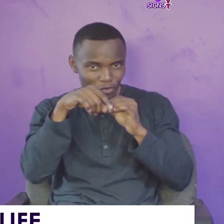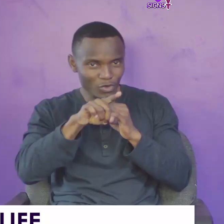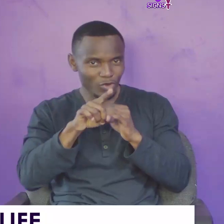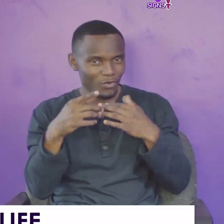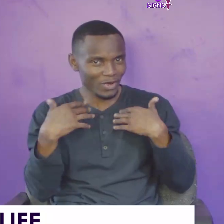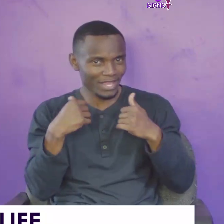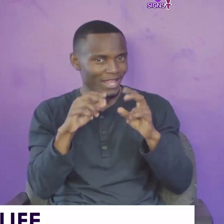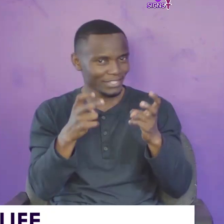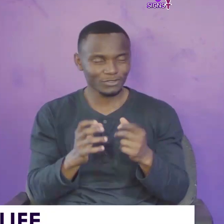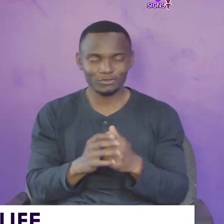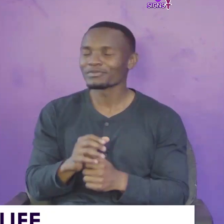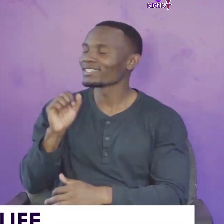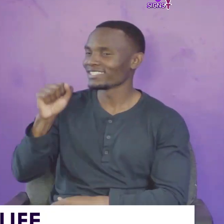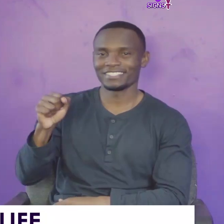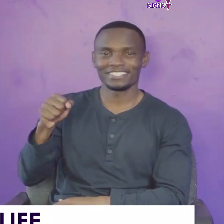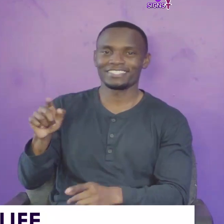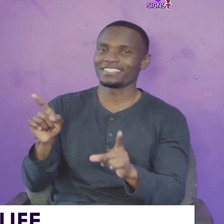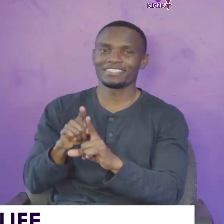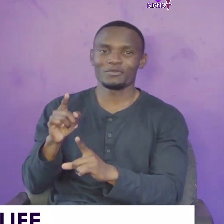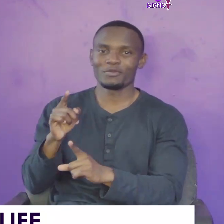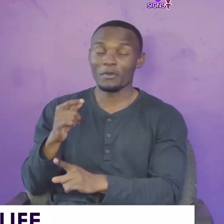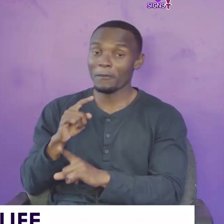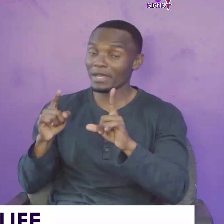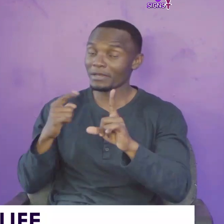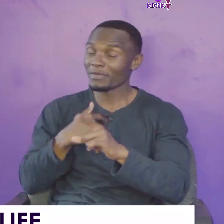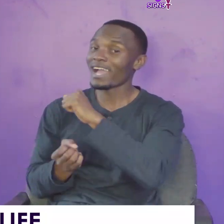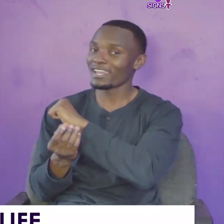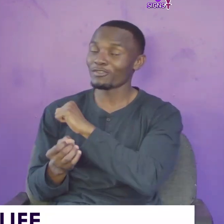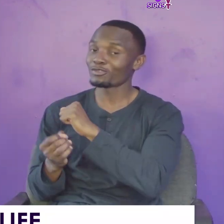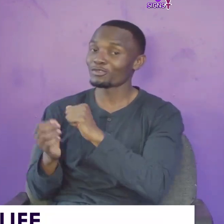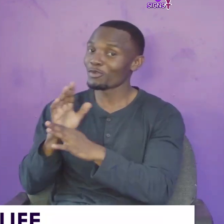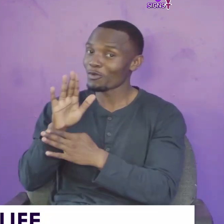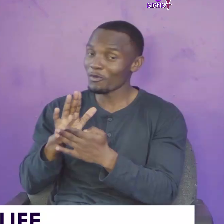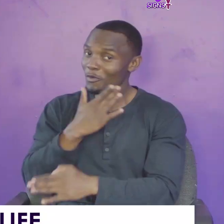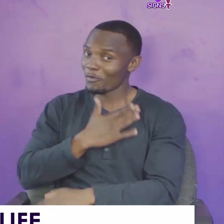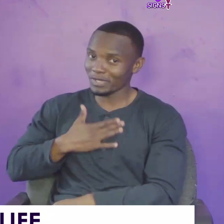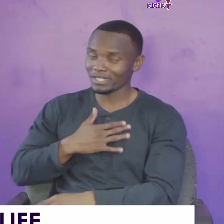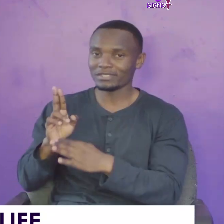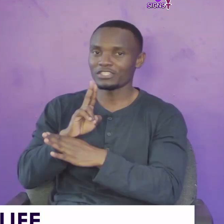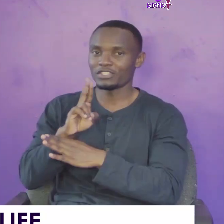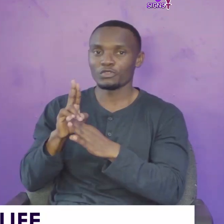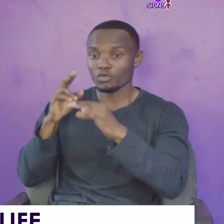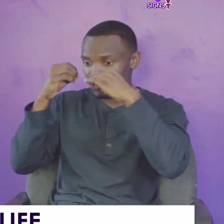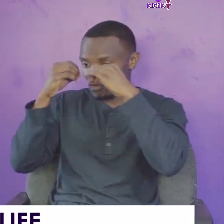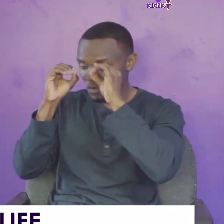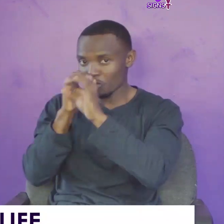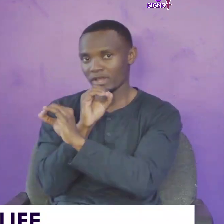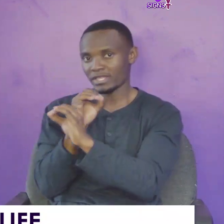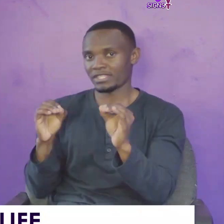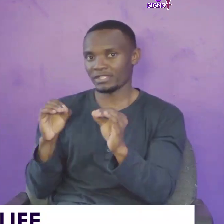Oh, definitely I do, and I would advise you not to be Googling. Oh, you advise me not to Google my... Yes. Why?